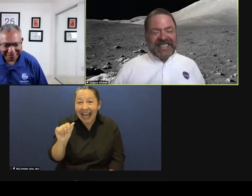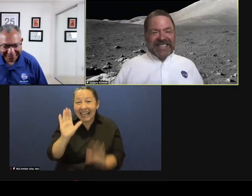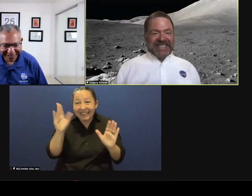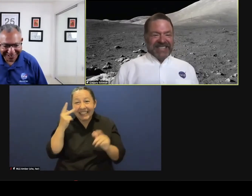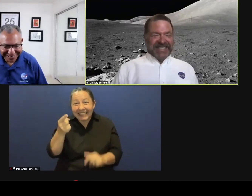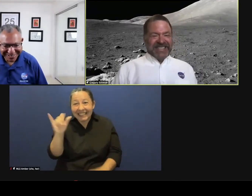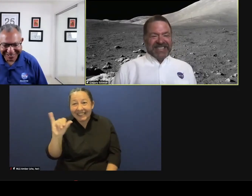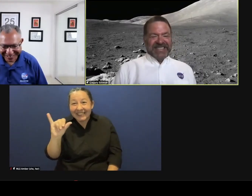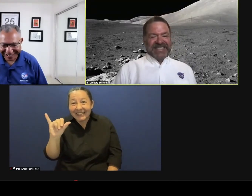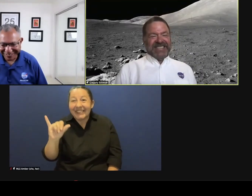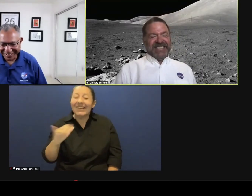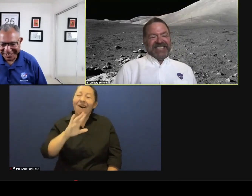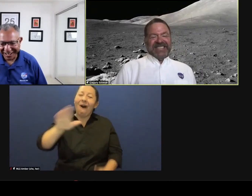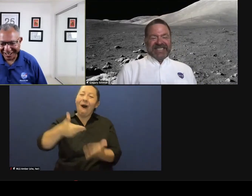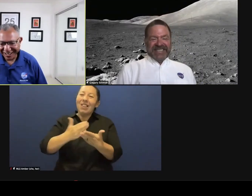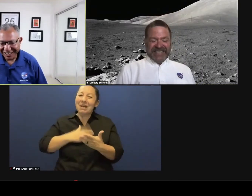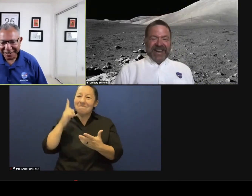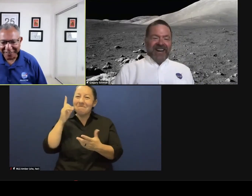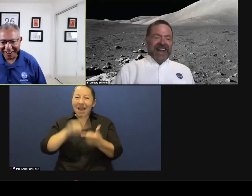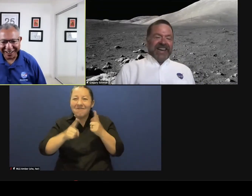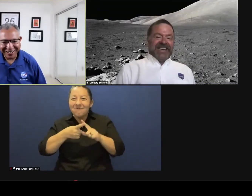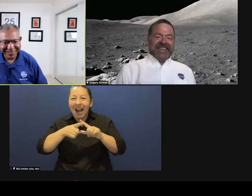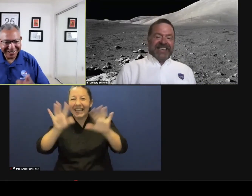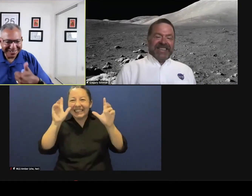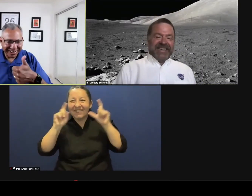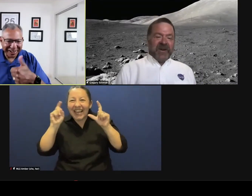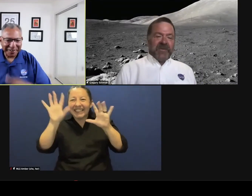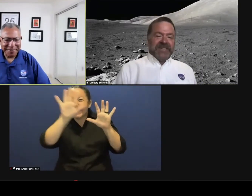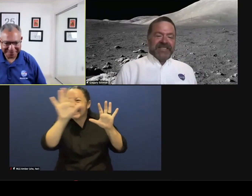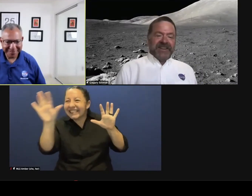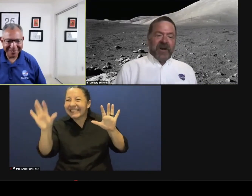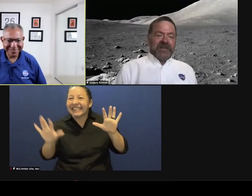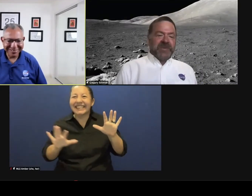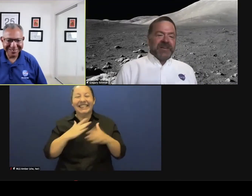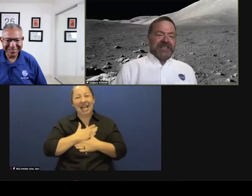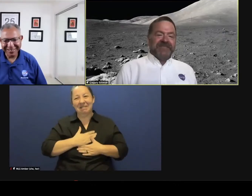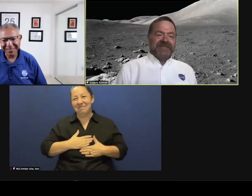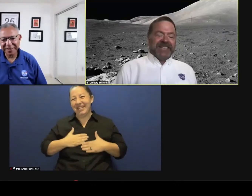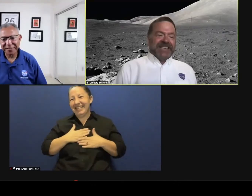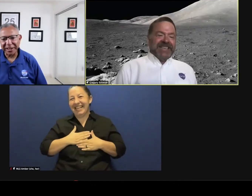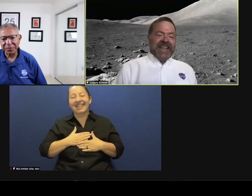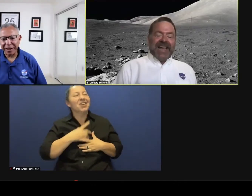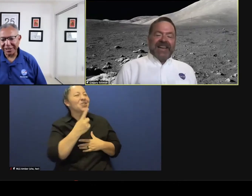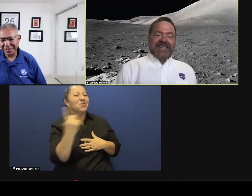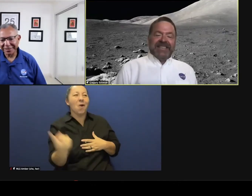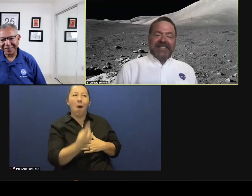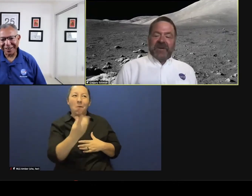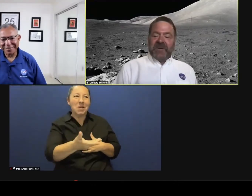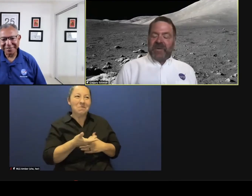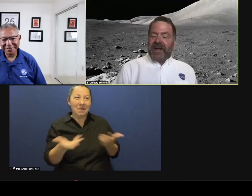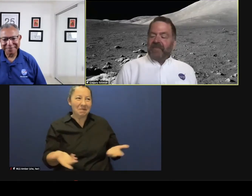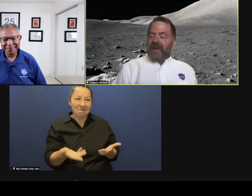All my friends. I appreciate it. All right. You're always welcome. Yeah.